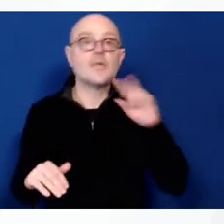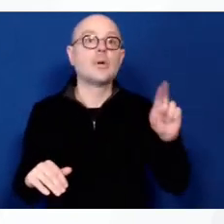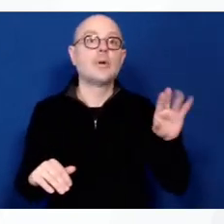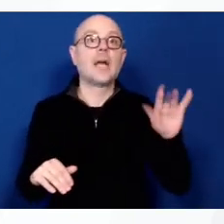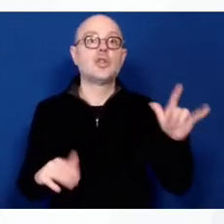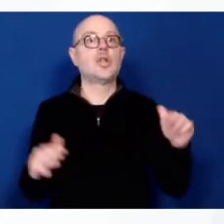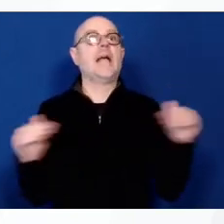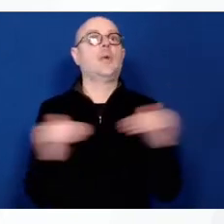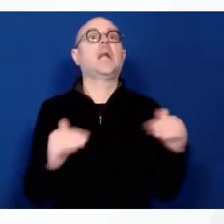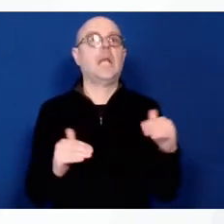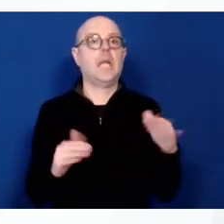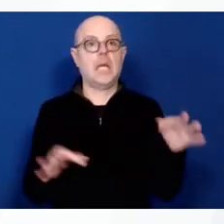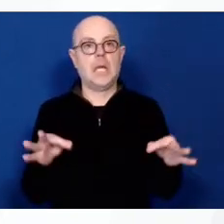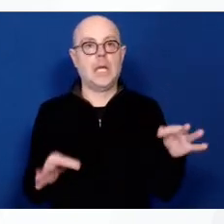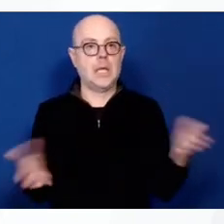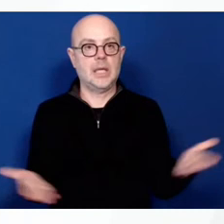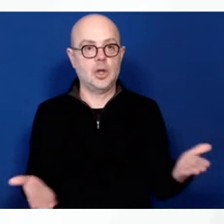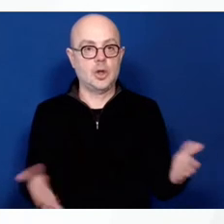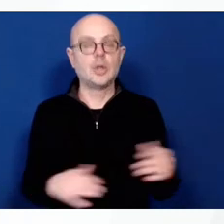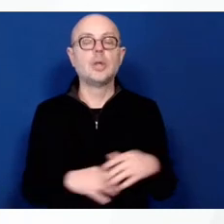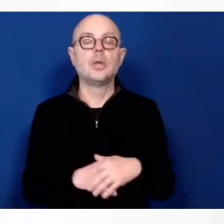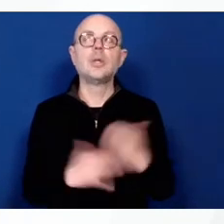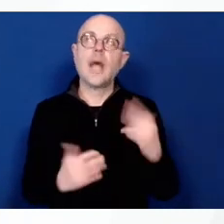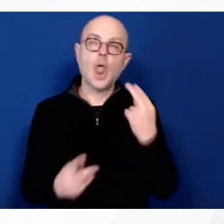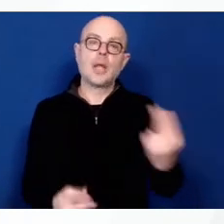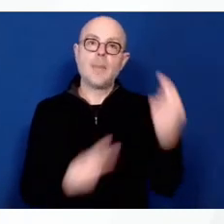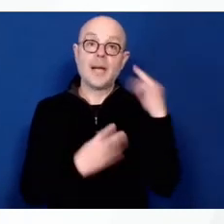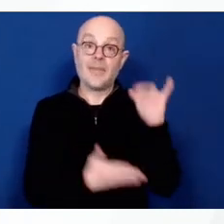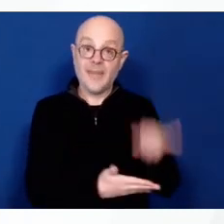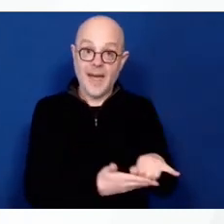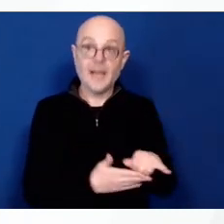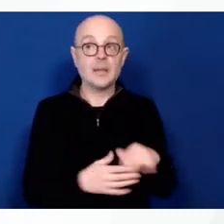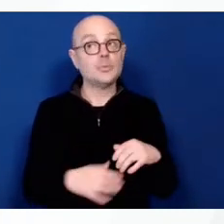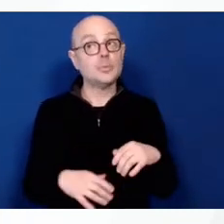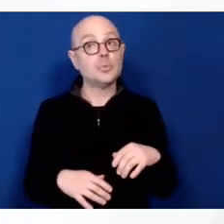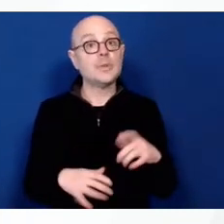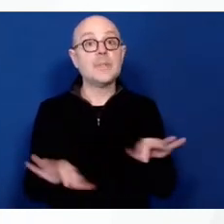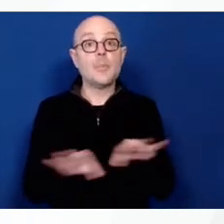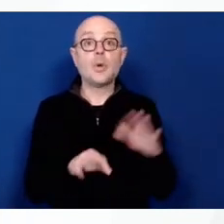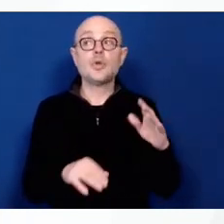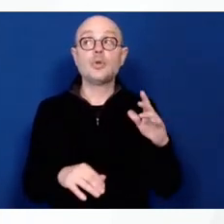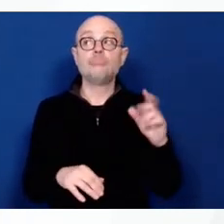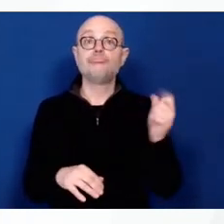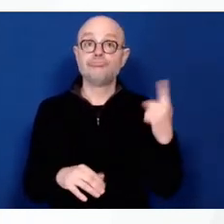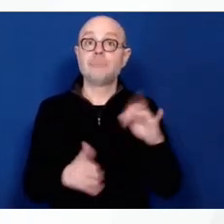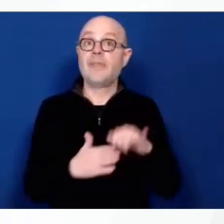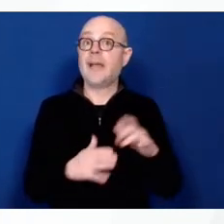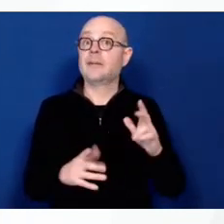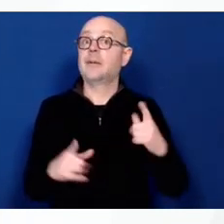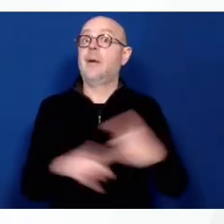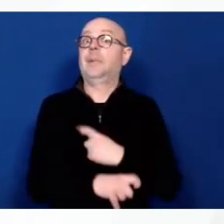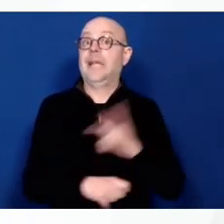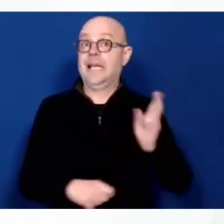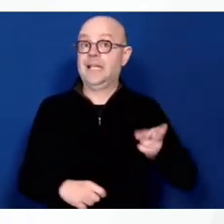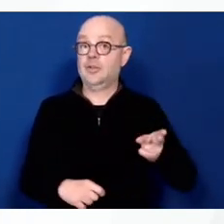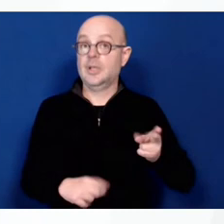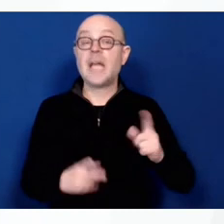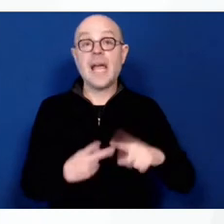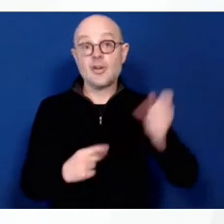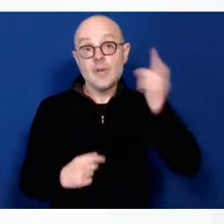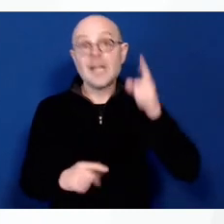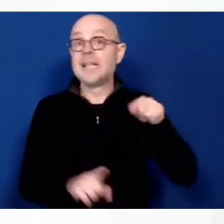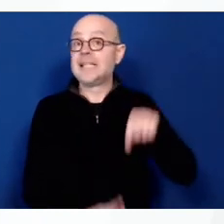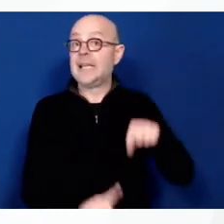in 2021, it's critical to acknowledge that complicated history and to recognize that he was a